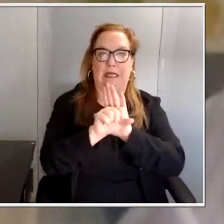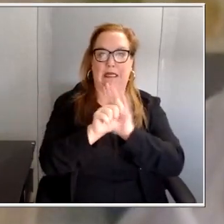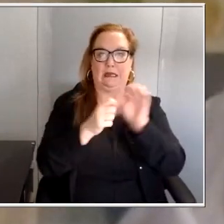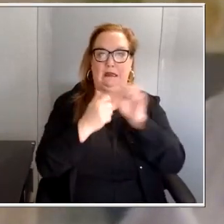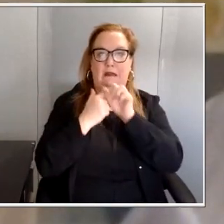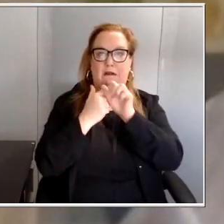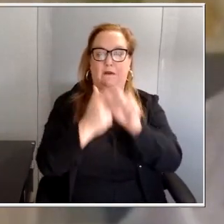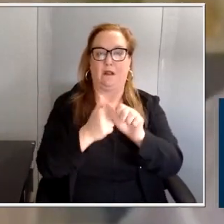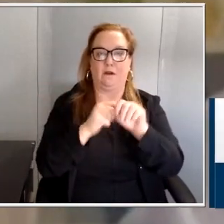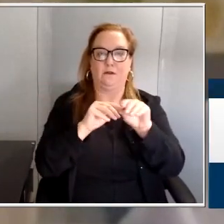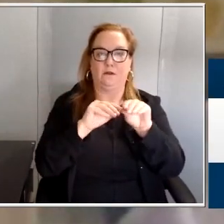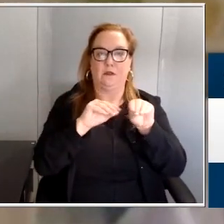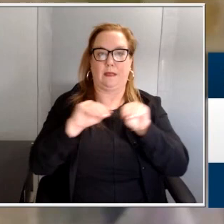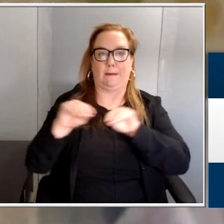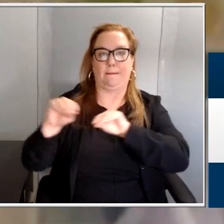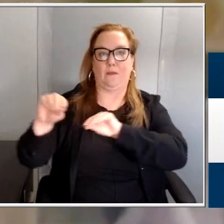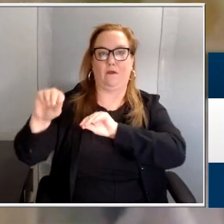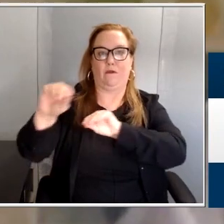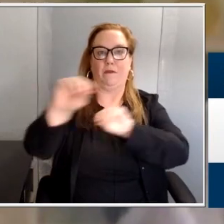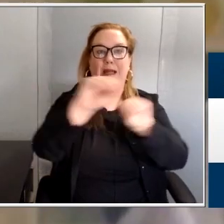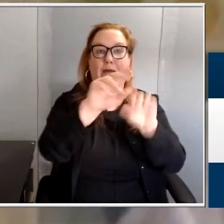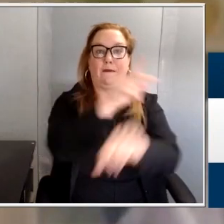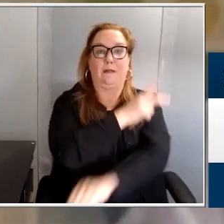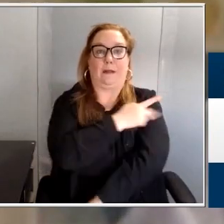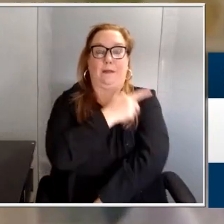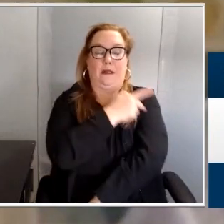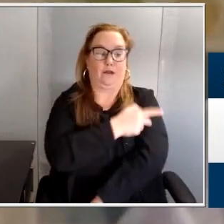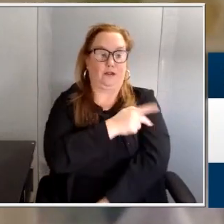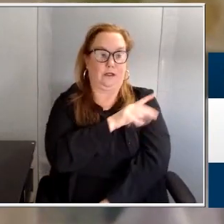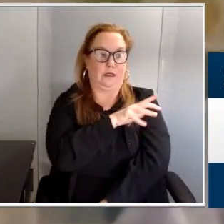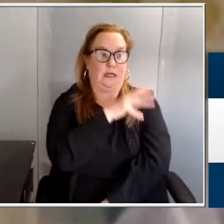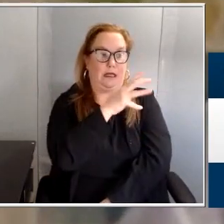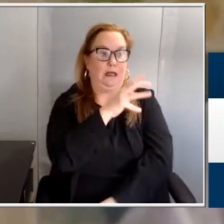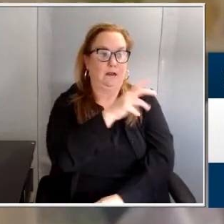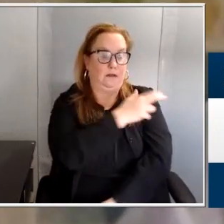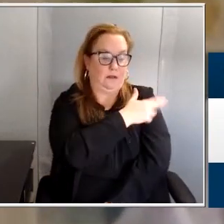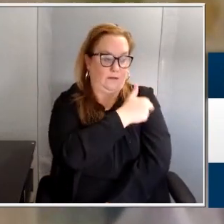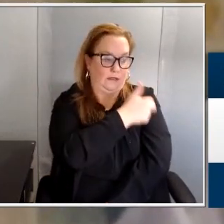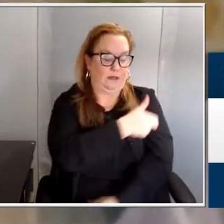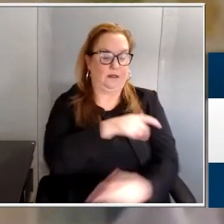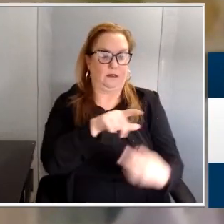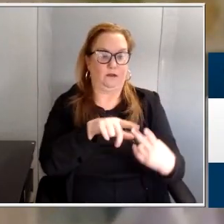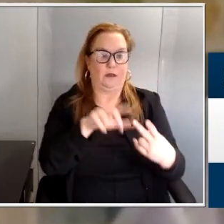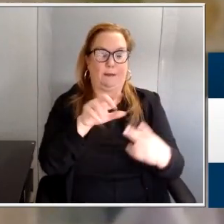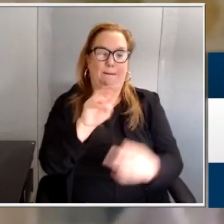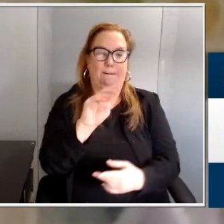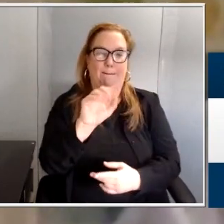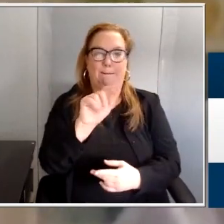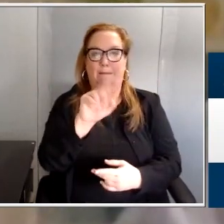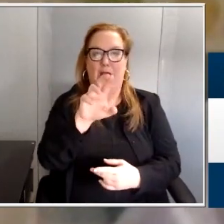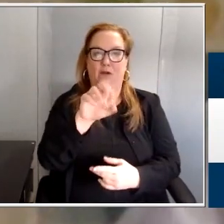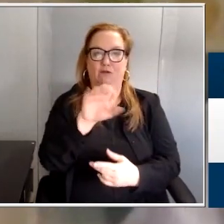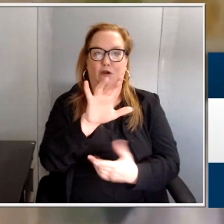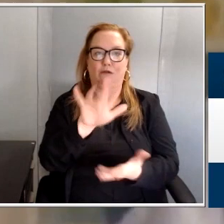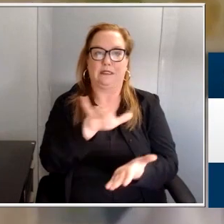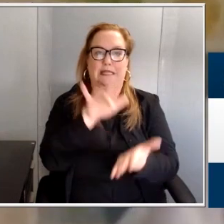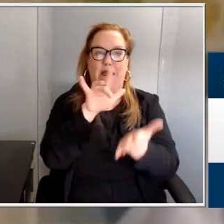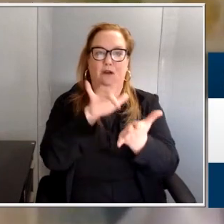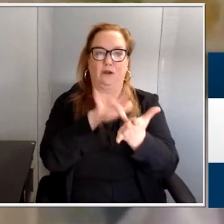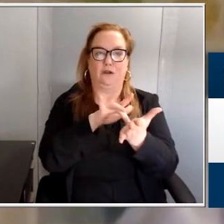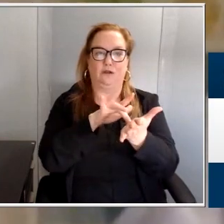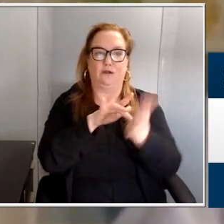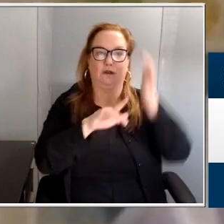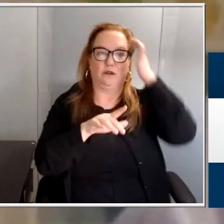follows the movement of the patients from the outlying facilities to the metro centers. And I think over